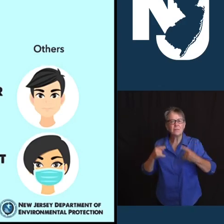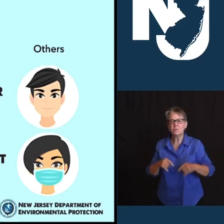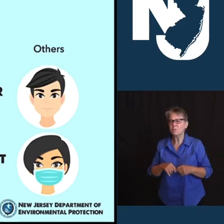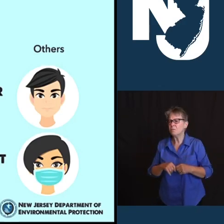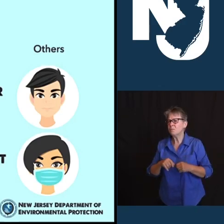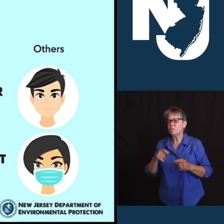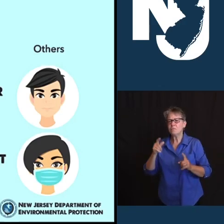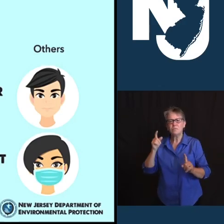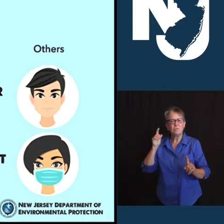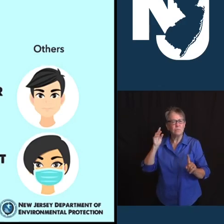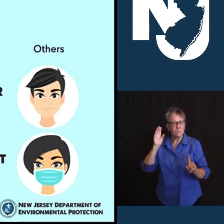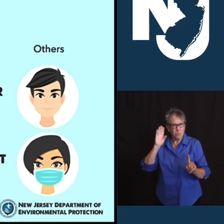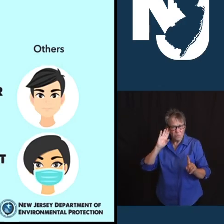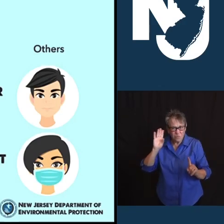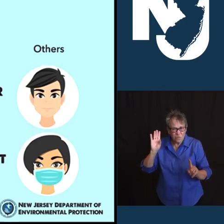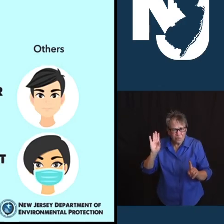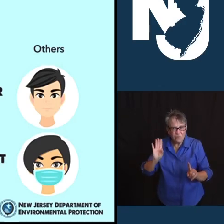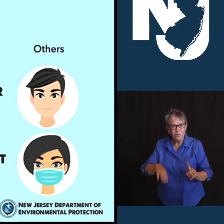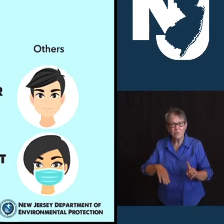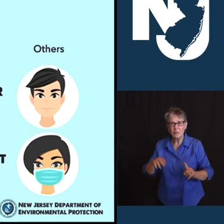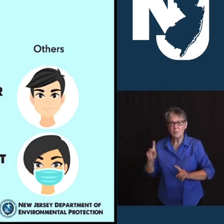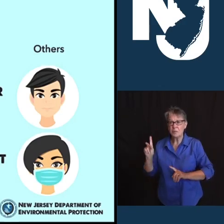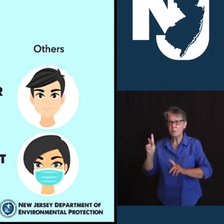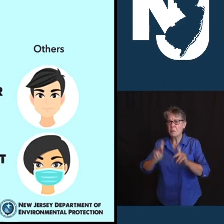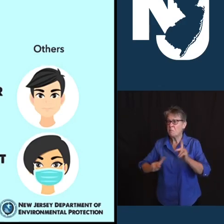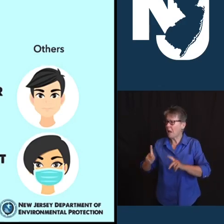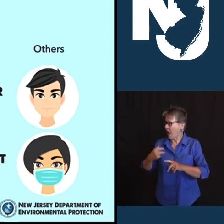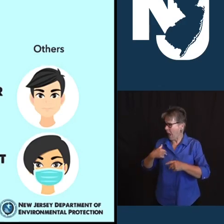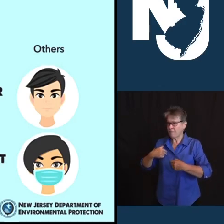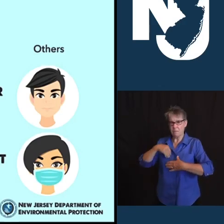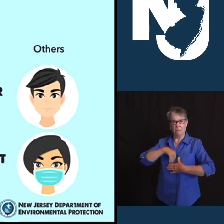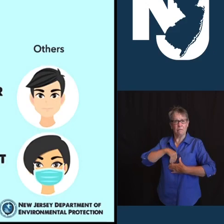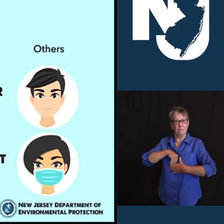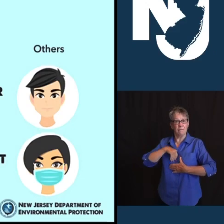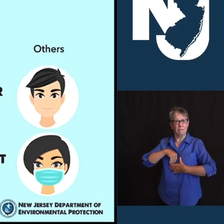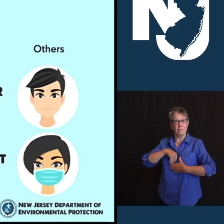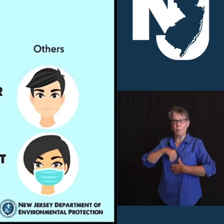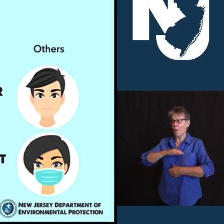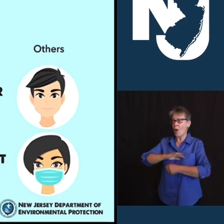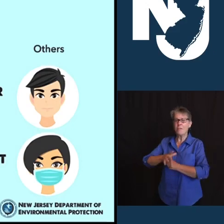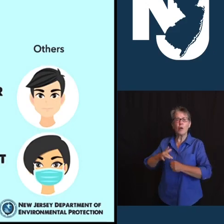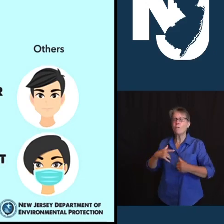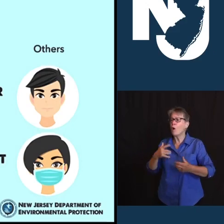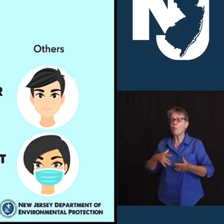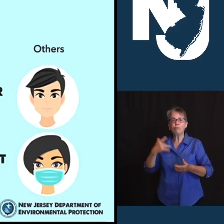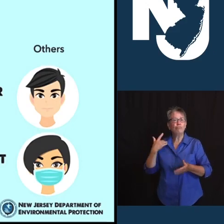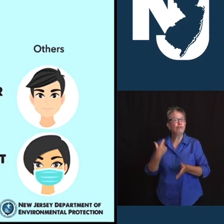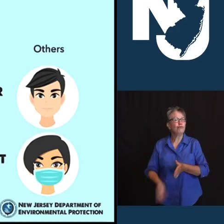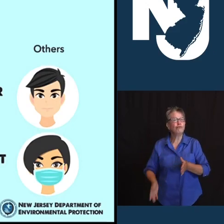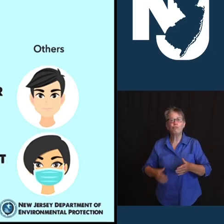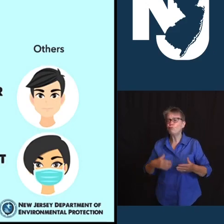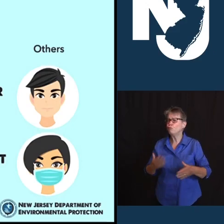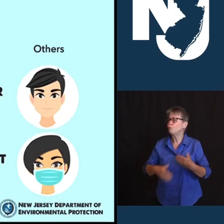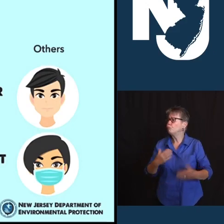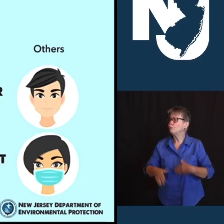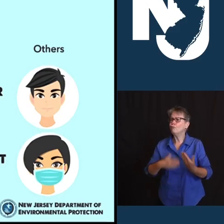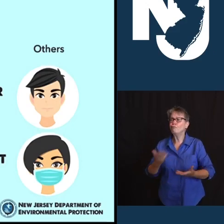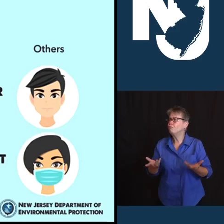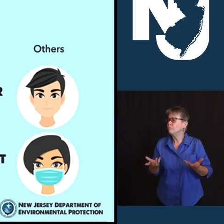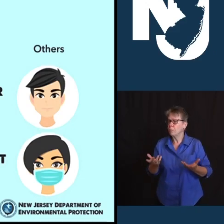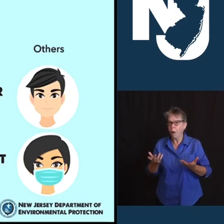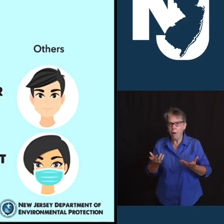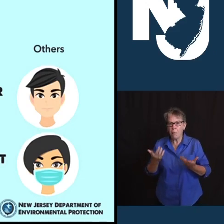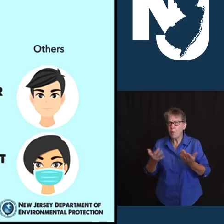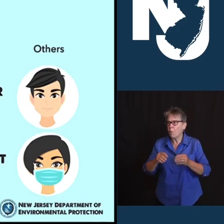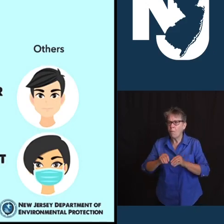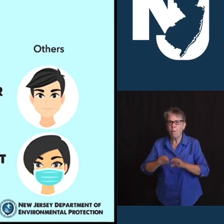this virus, even though we feel perfectly fine. Don't be a spreader. We must take precautions and get tested.